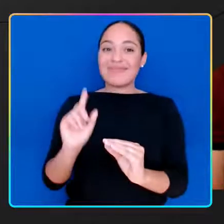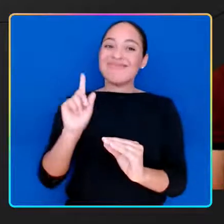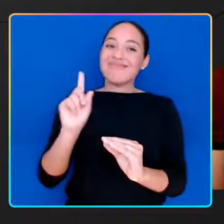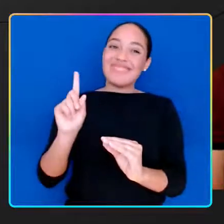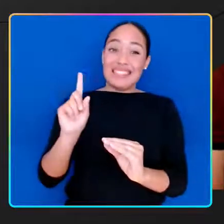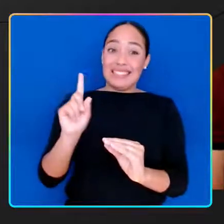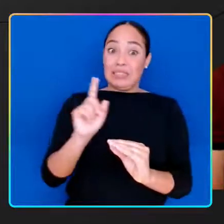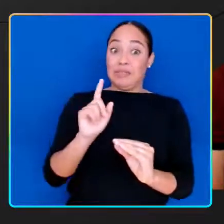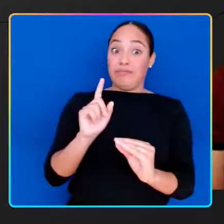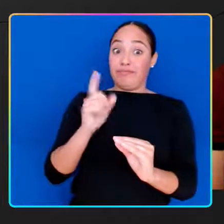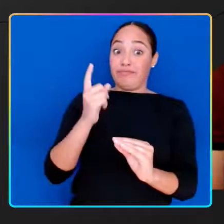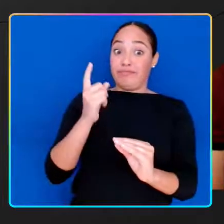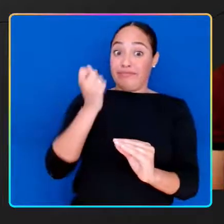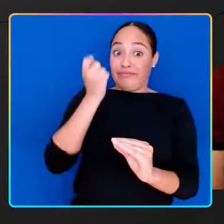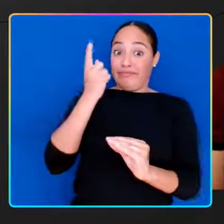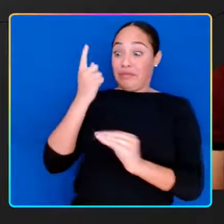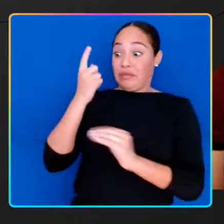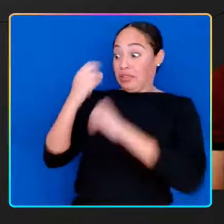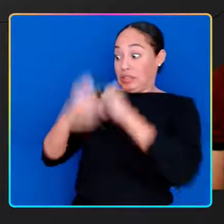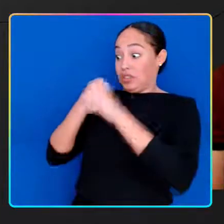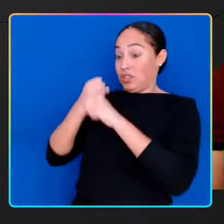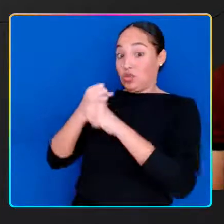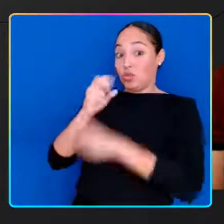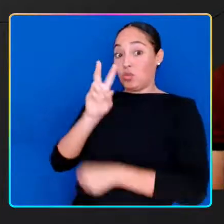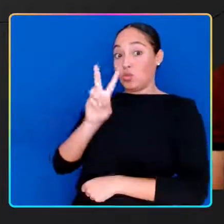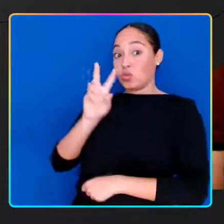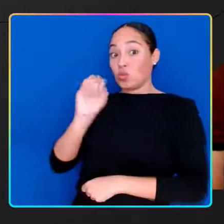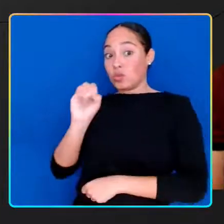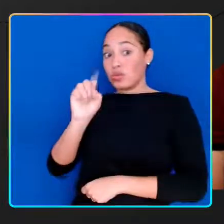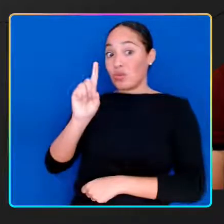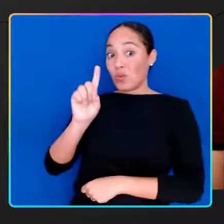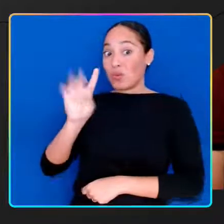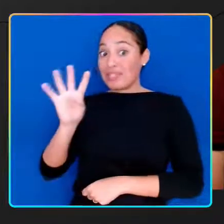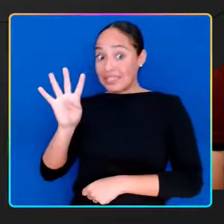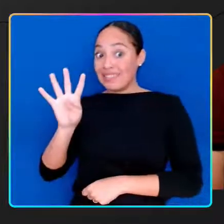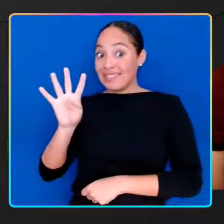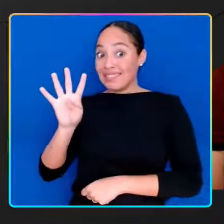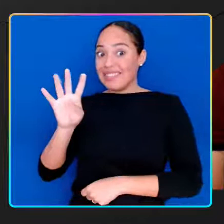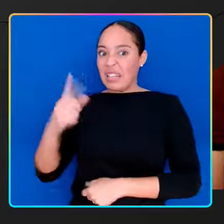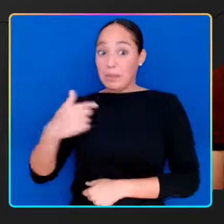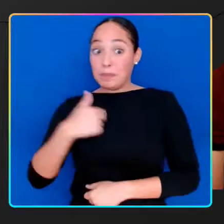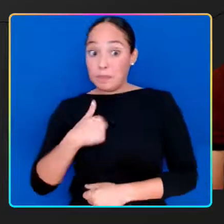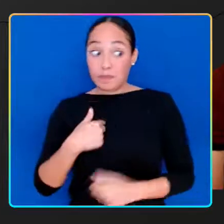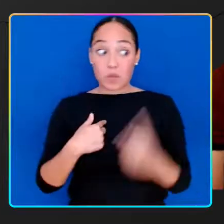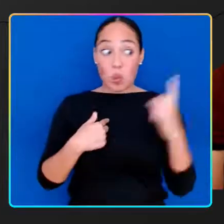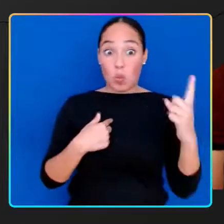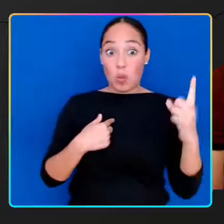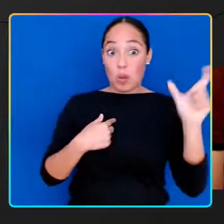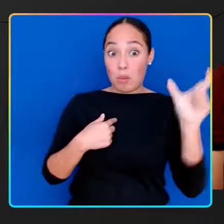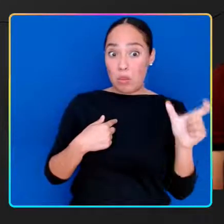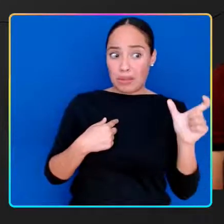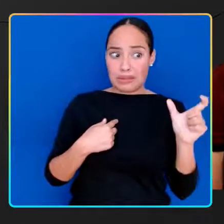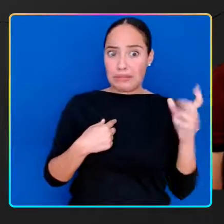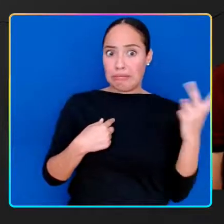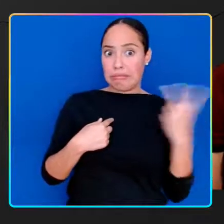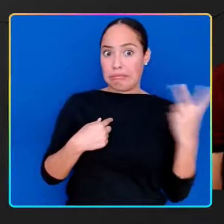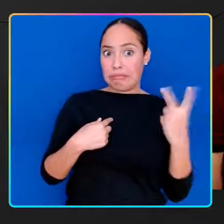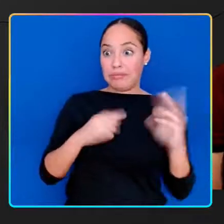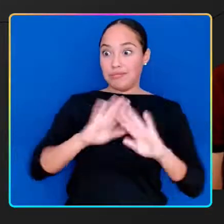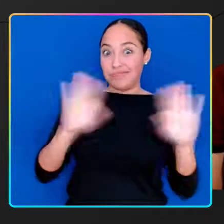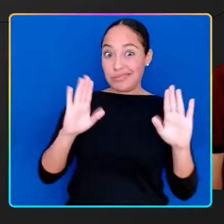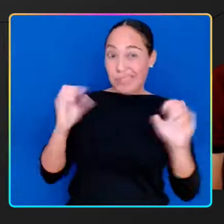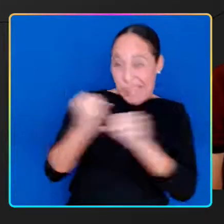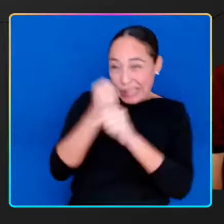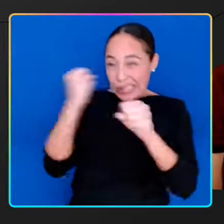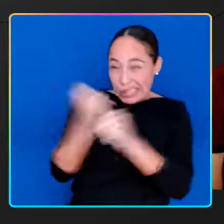2014, 2015. We were just two passionate technology people, but as you can see, I'm not anymore